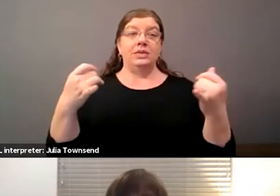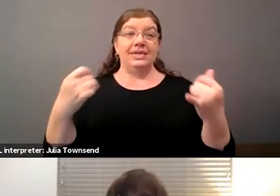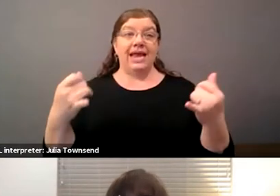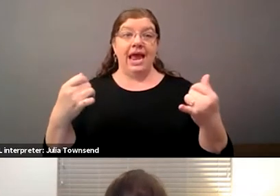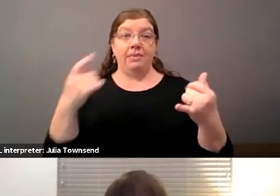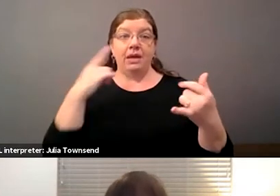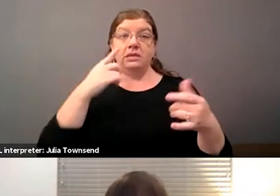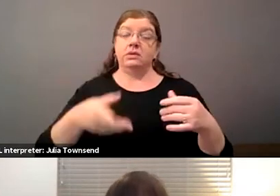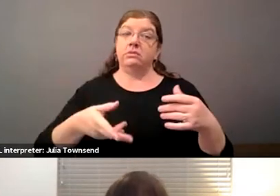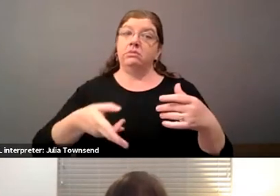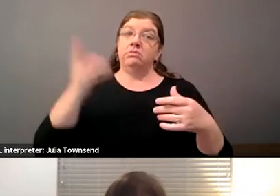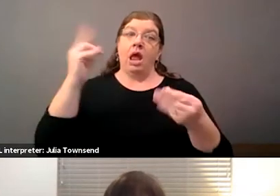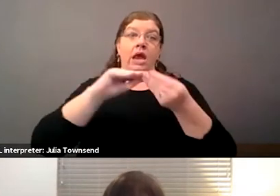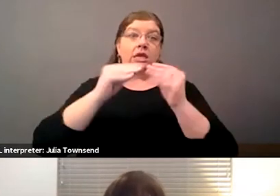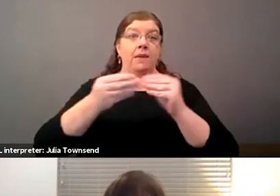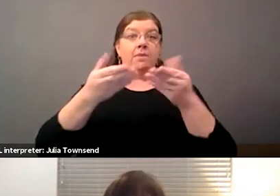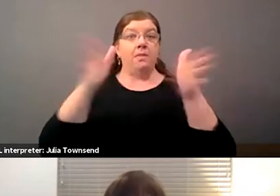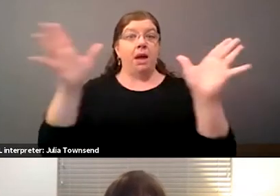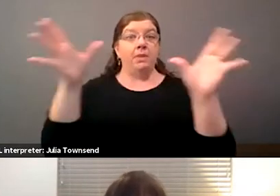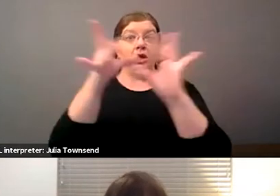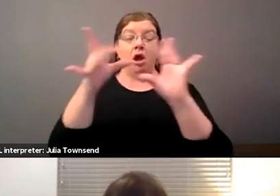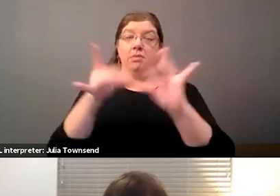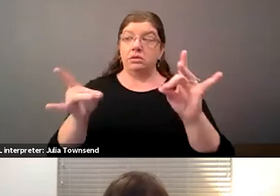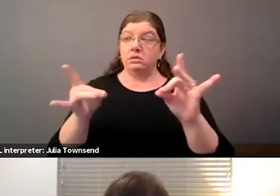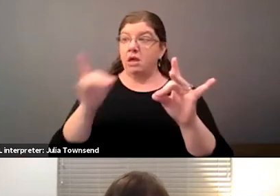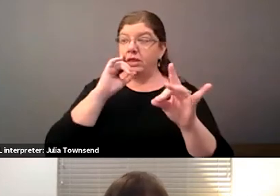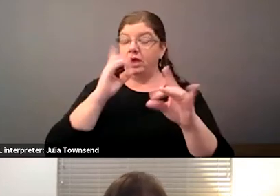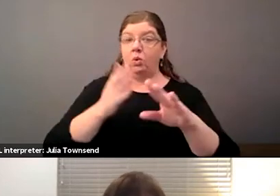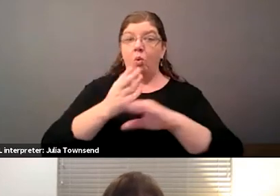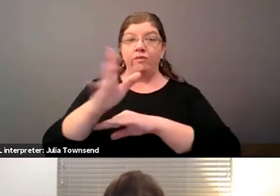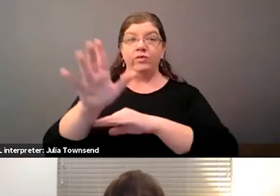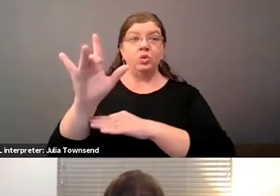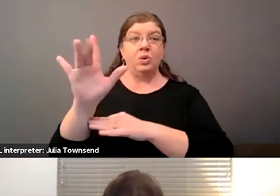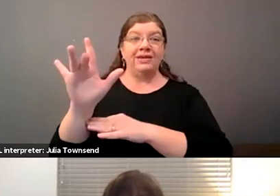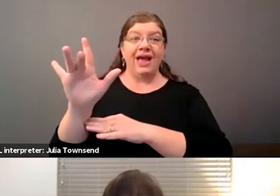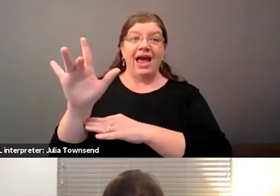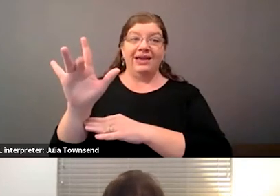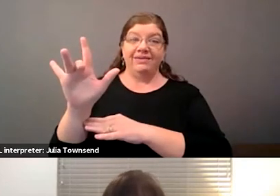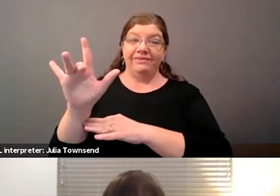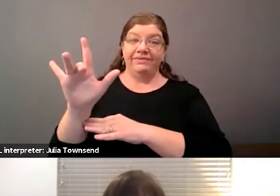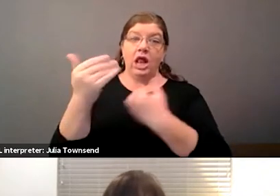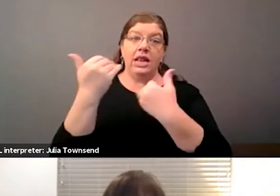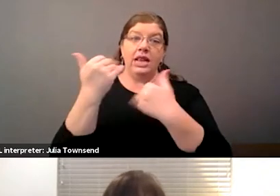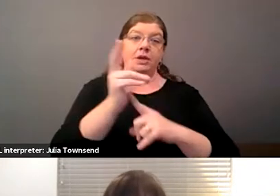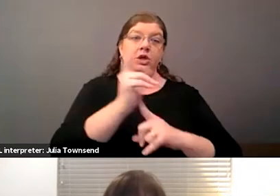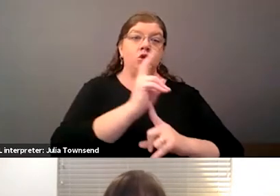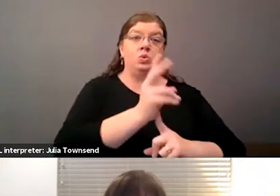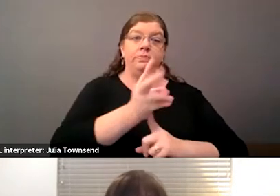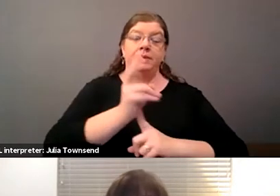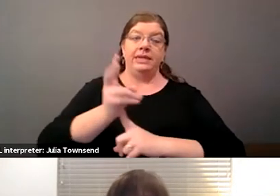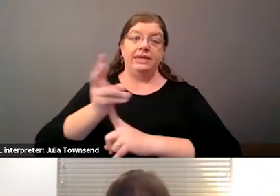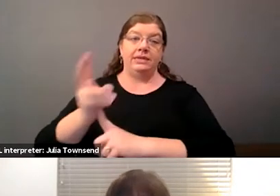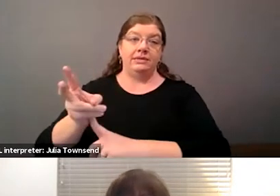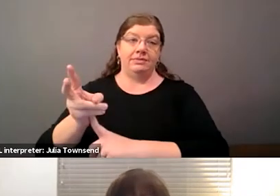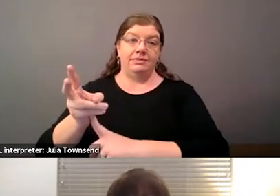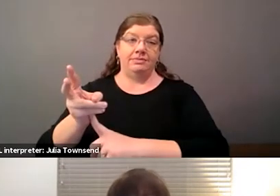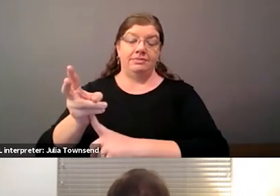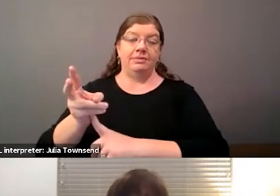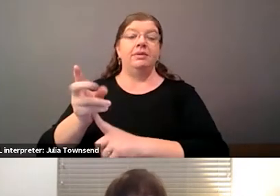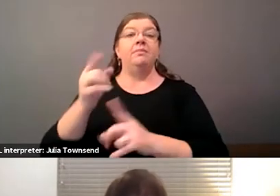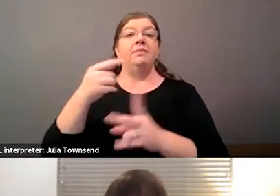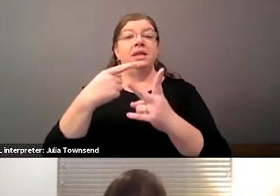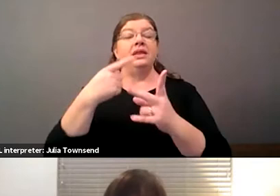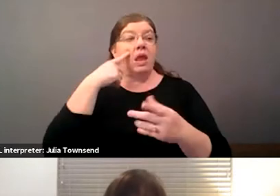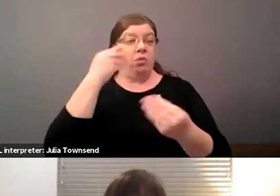number of public comments we have over i think 25 they are limited to two minutes each and they also were informed of